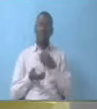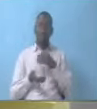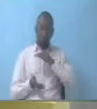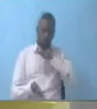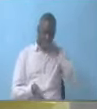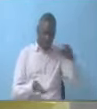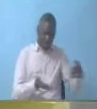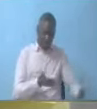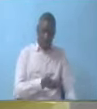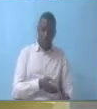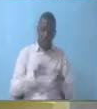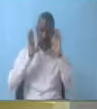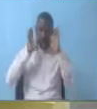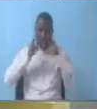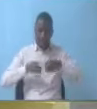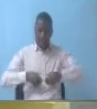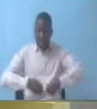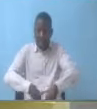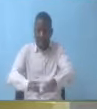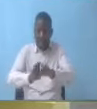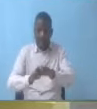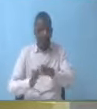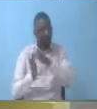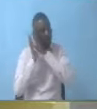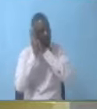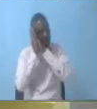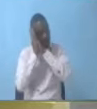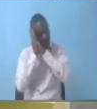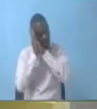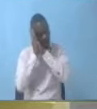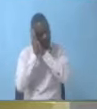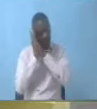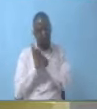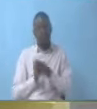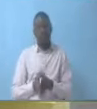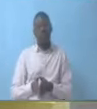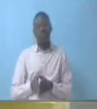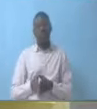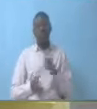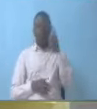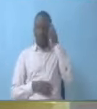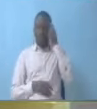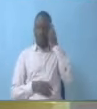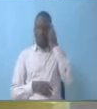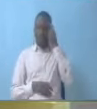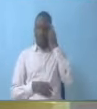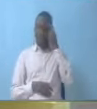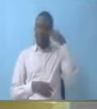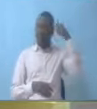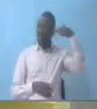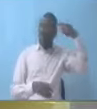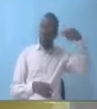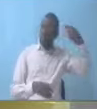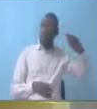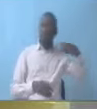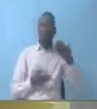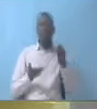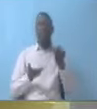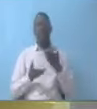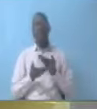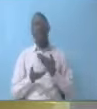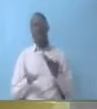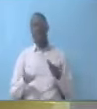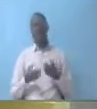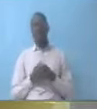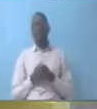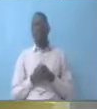def na ci suma ron basangi julle kay bi. I slept on it. Ma tedd ci. Thinking that I'll have nightmares. Di xelaasane dal dina am